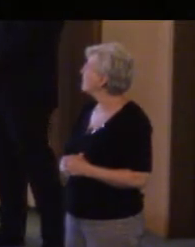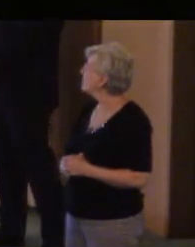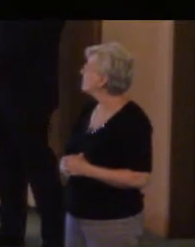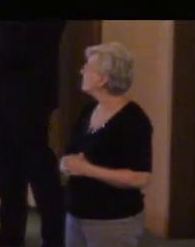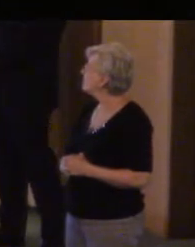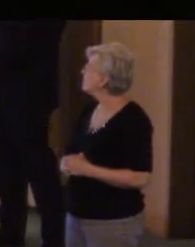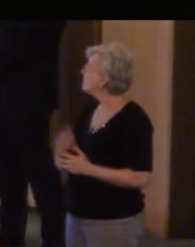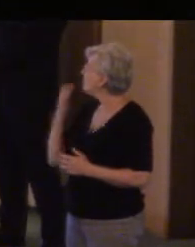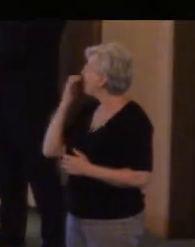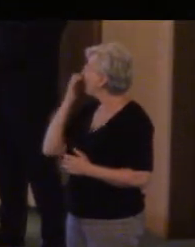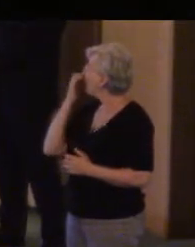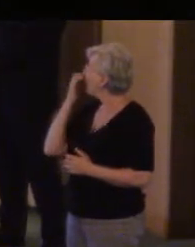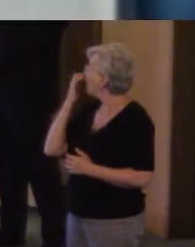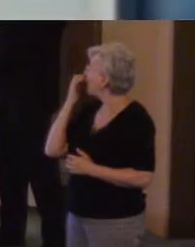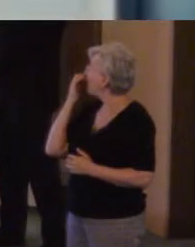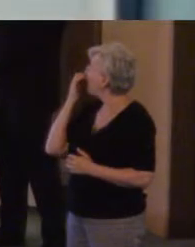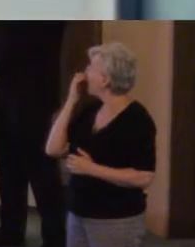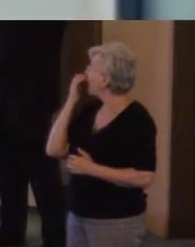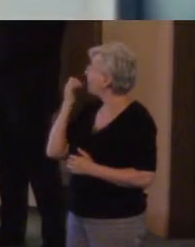You know what?